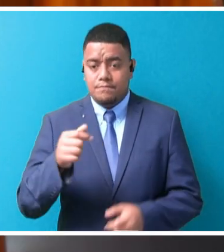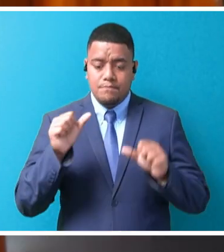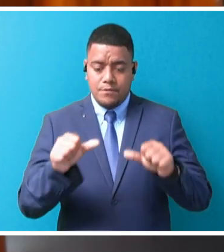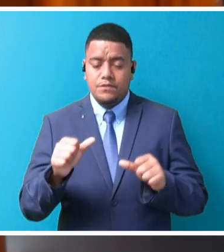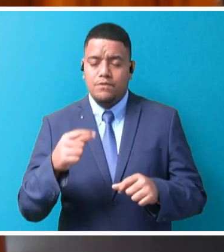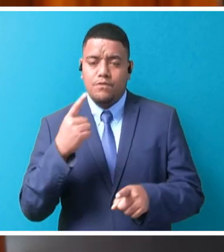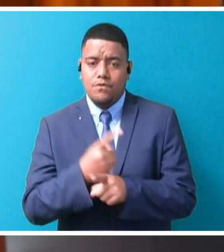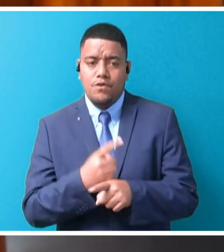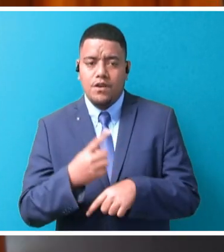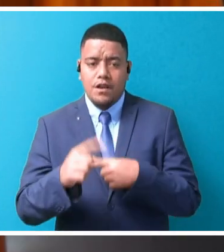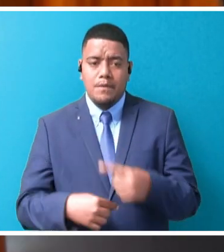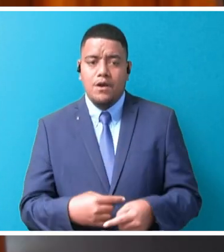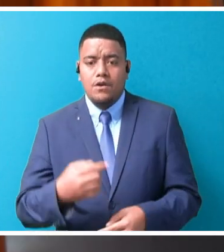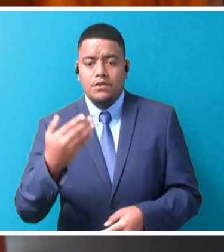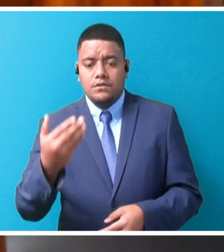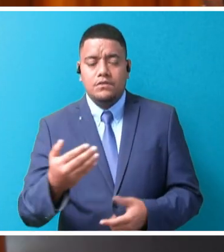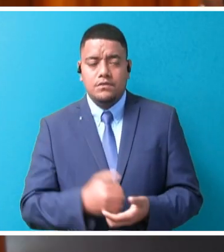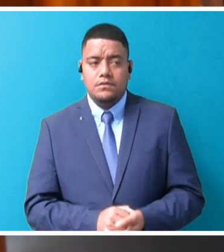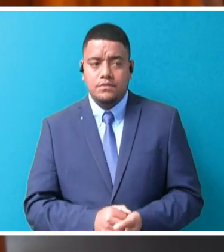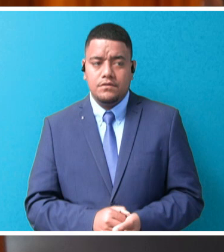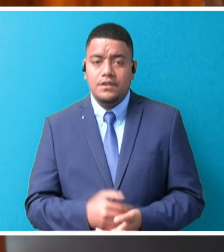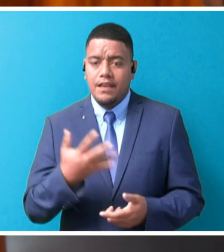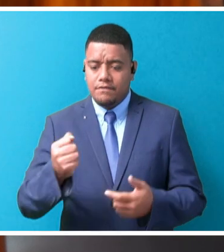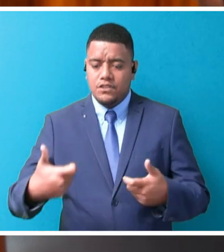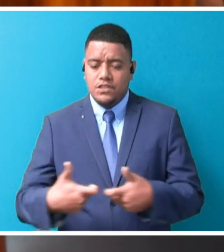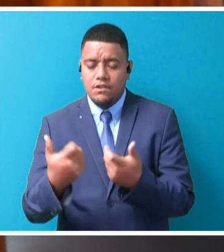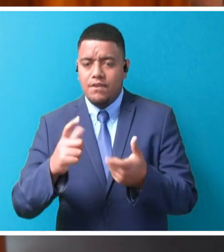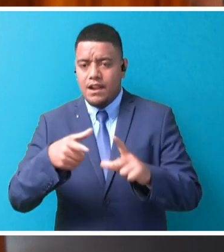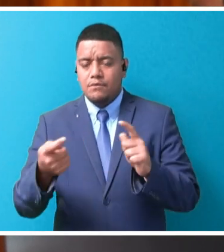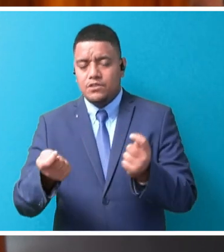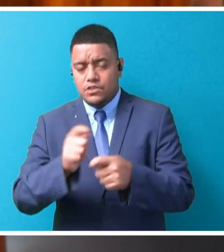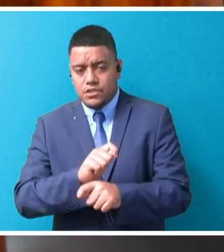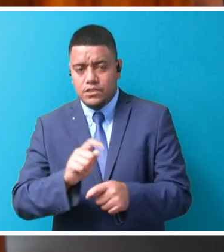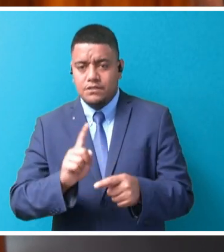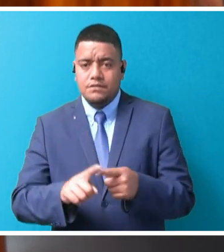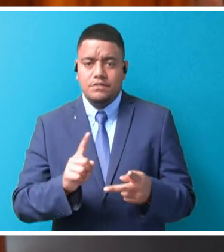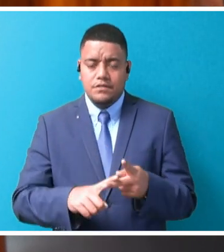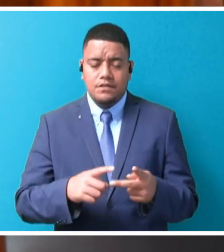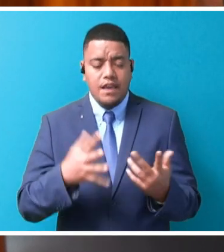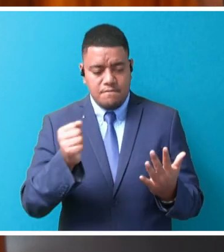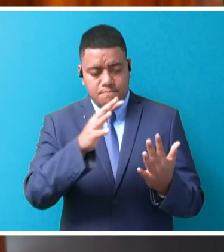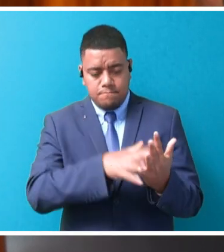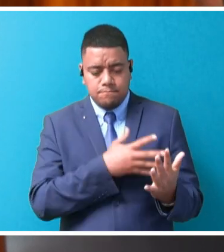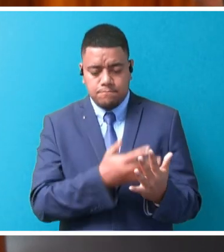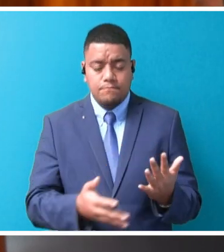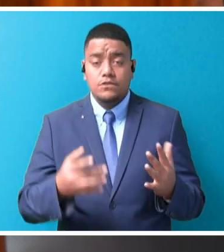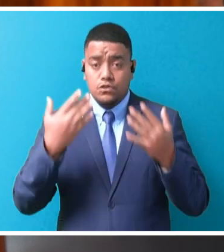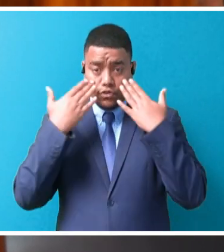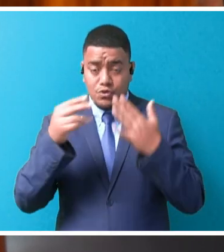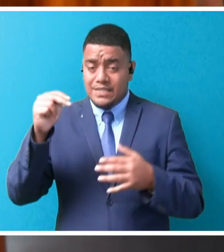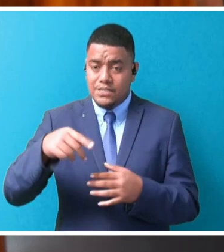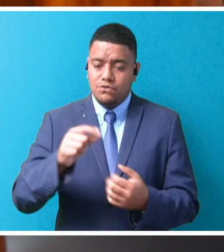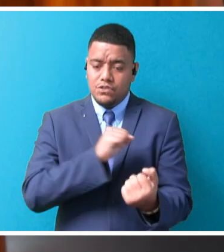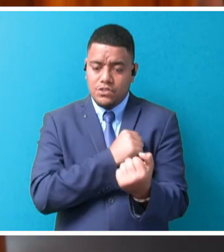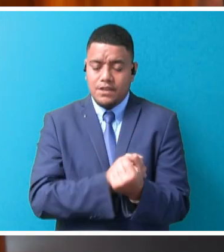spoke on of the defining challenge of climate change. For our portfolios, this highlights the need to